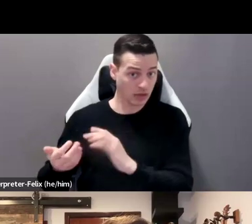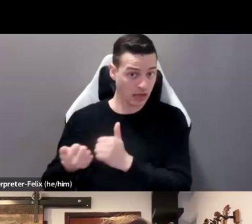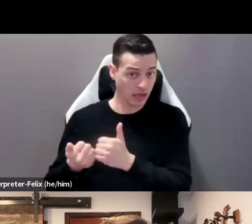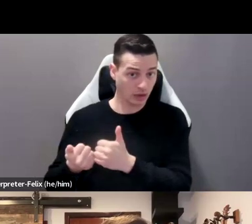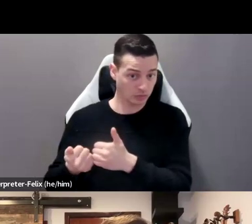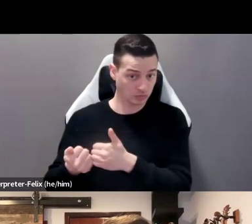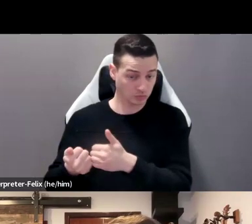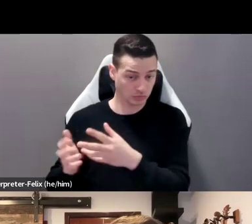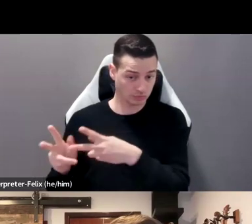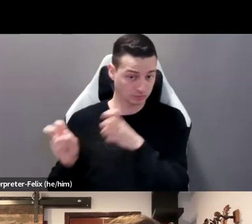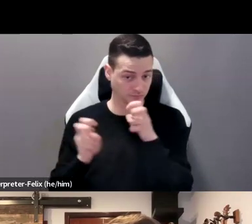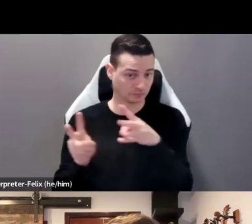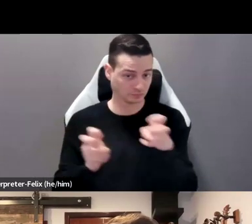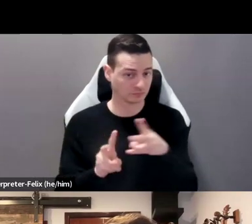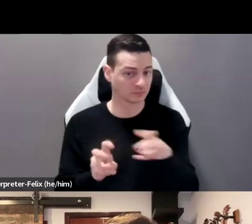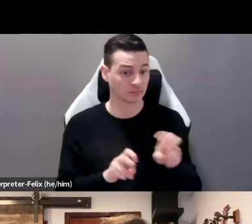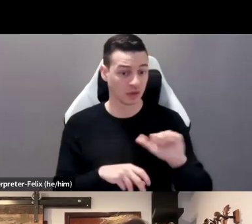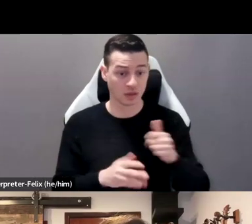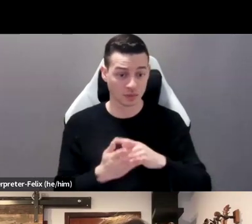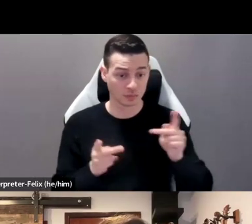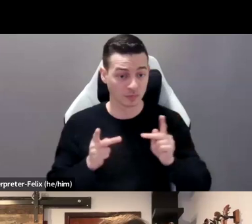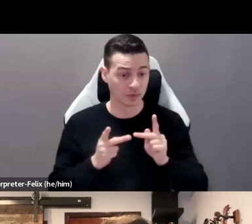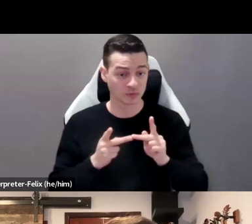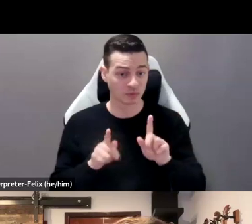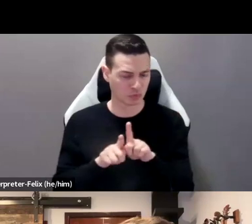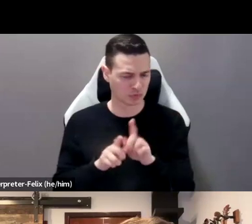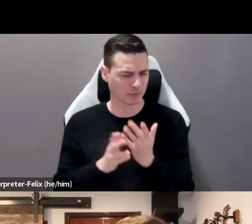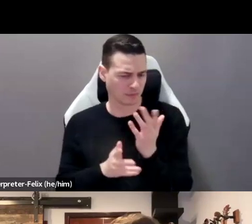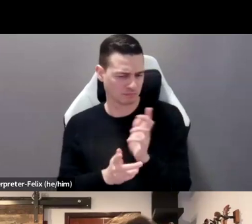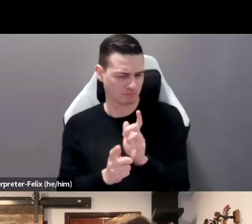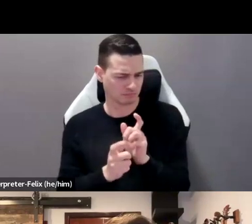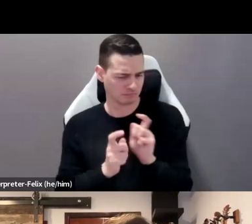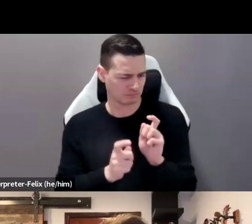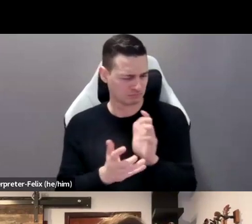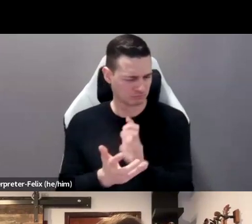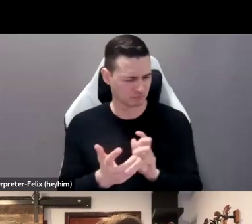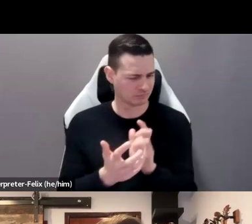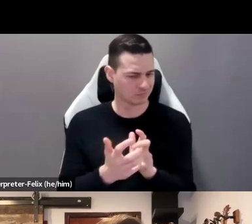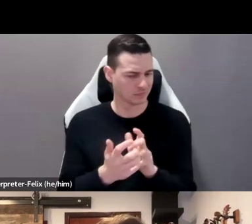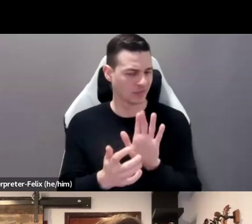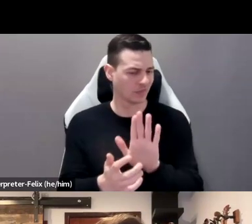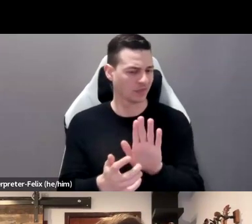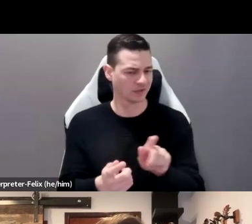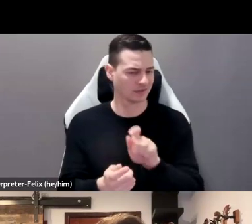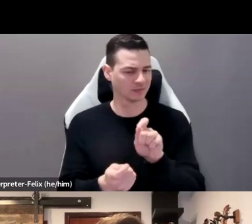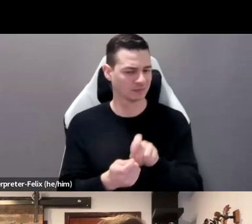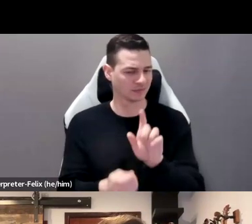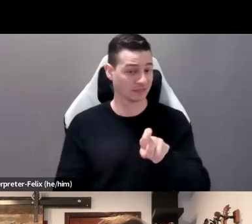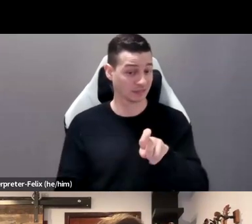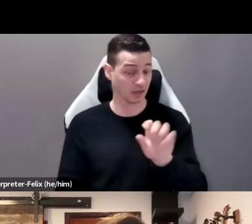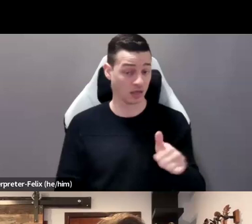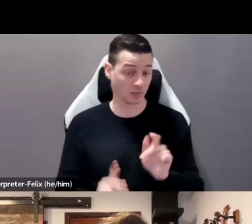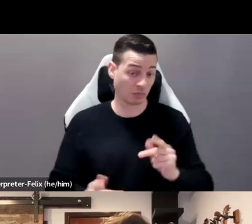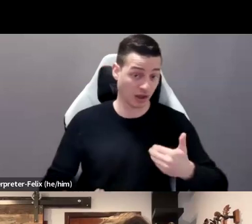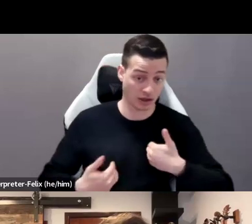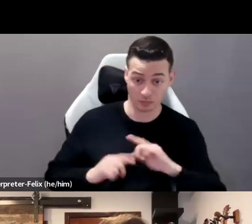paste that onto other places, but also have that modification that may be adaptable towards specific needs that other people may have? But